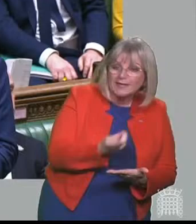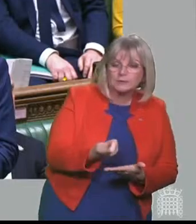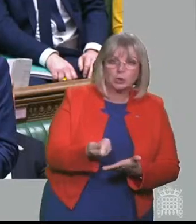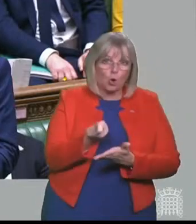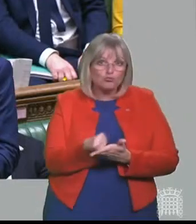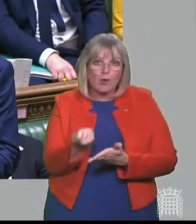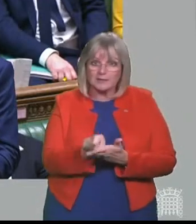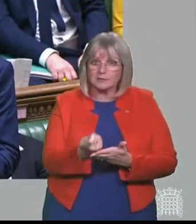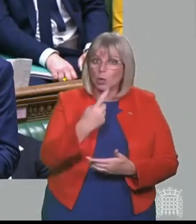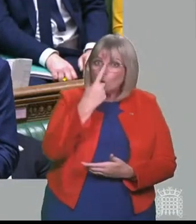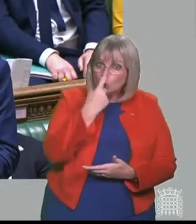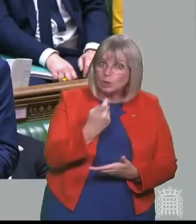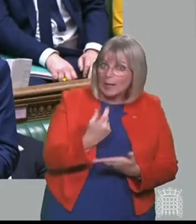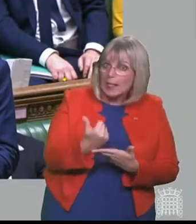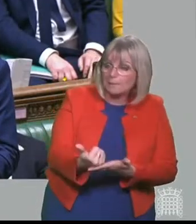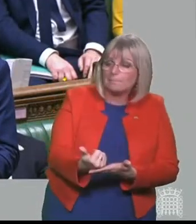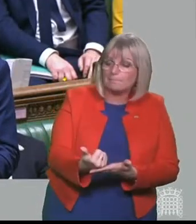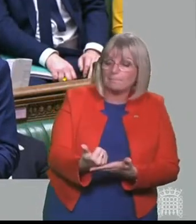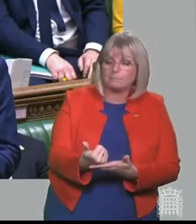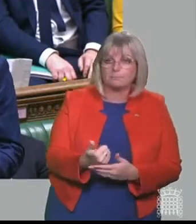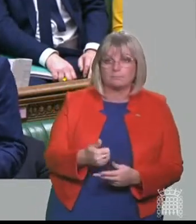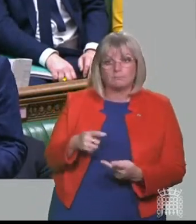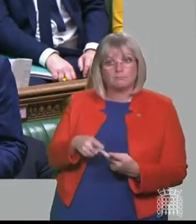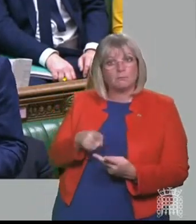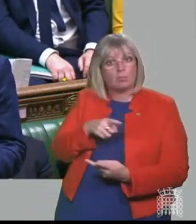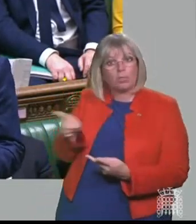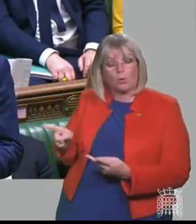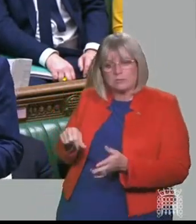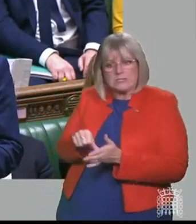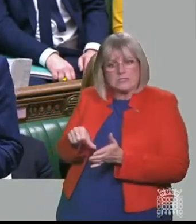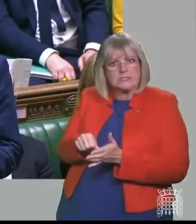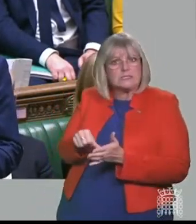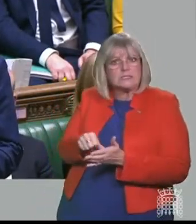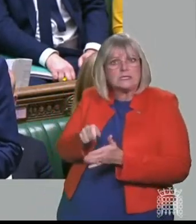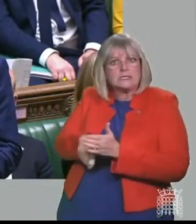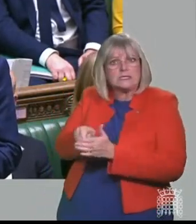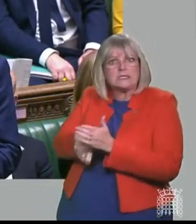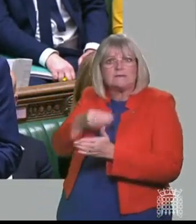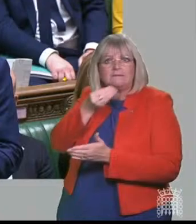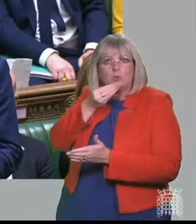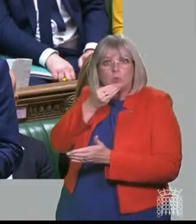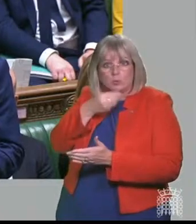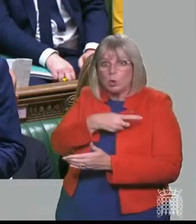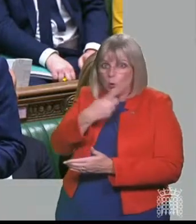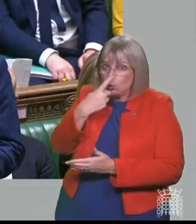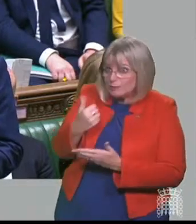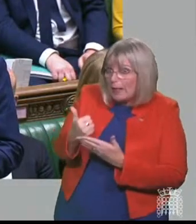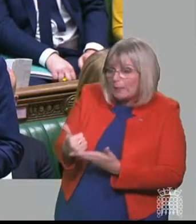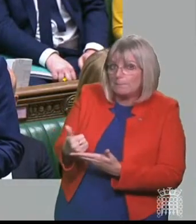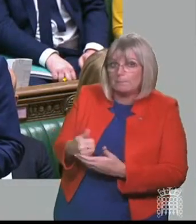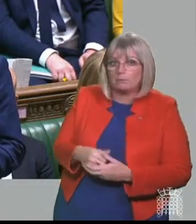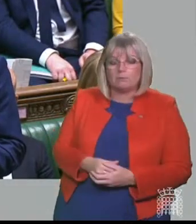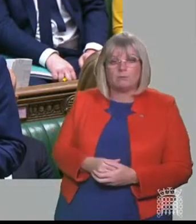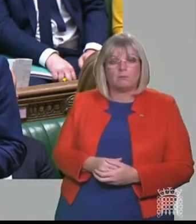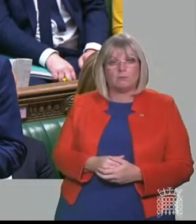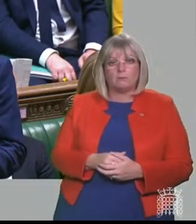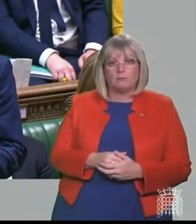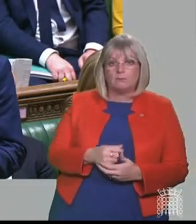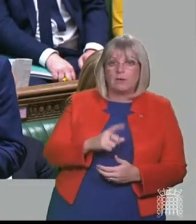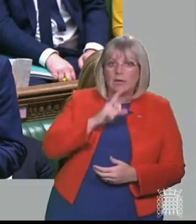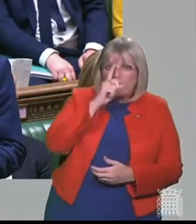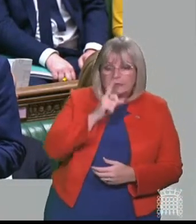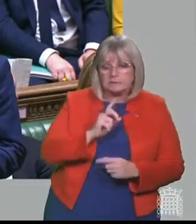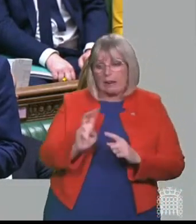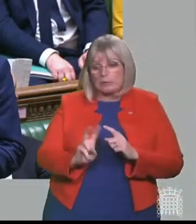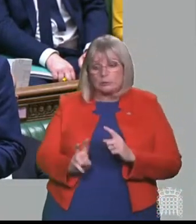have helped those struggling to pay for food. He could have helped those with their energy bills. In the SNP, our values